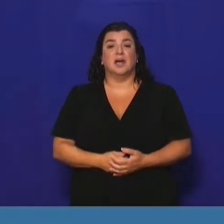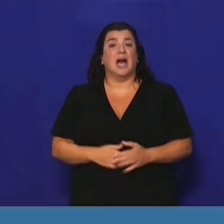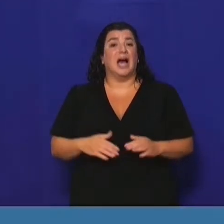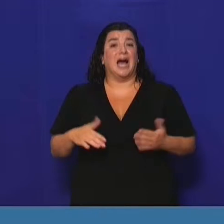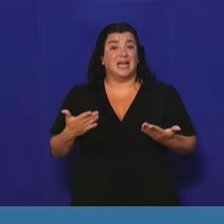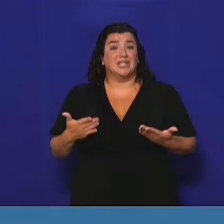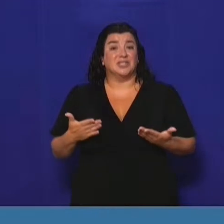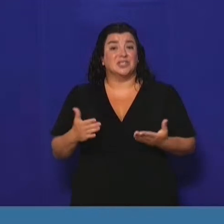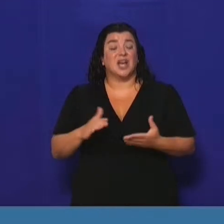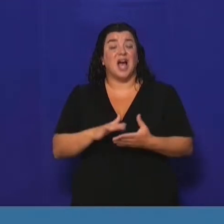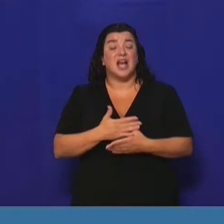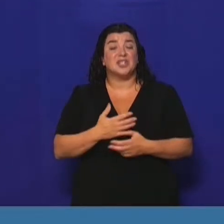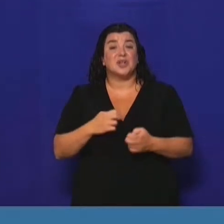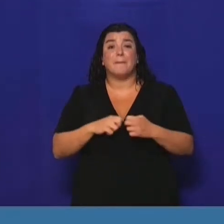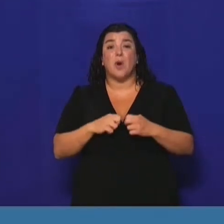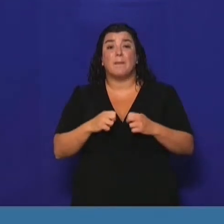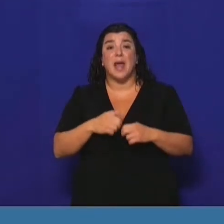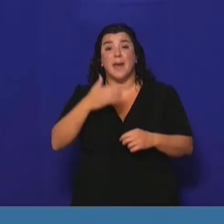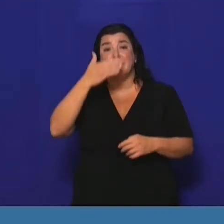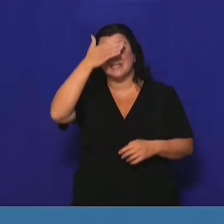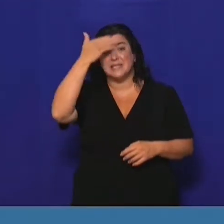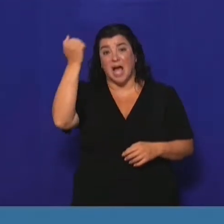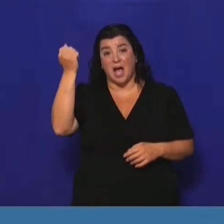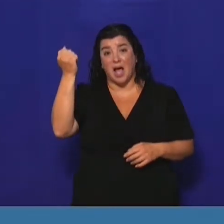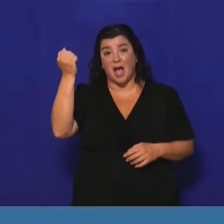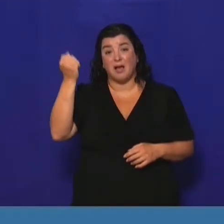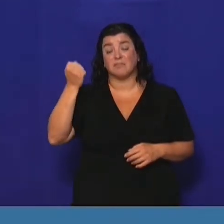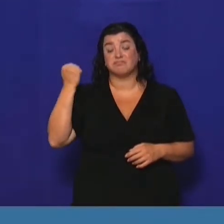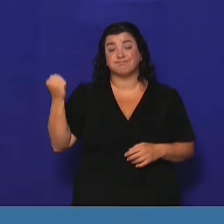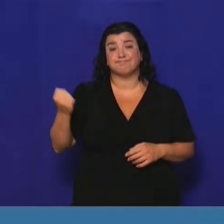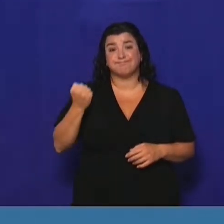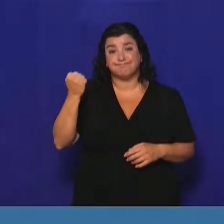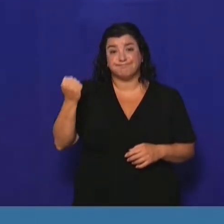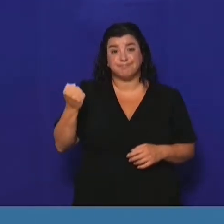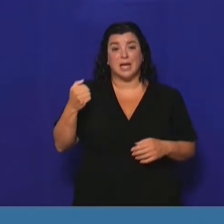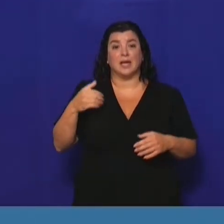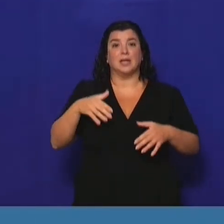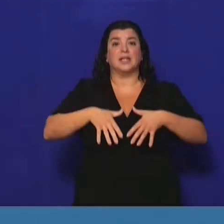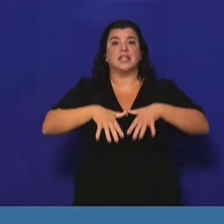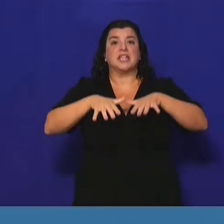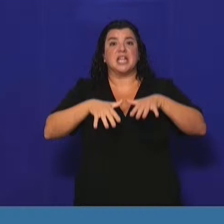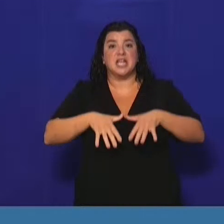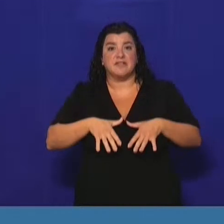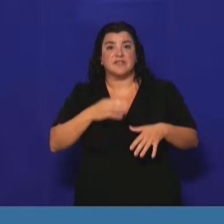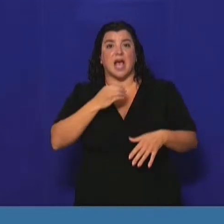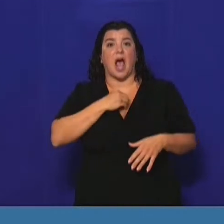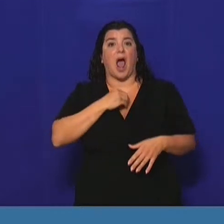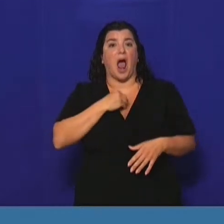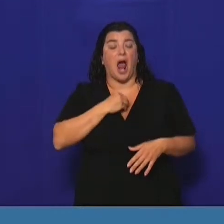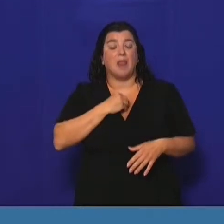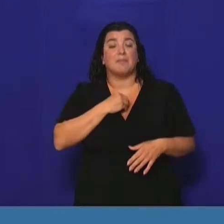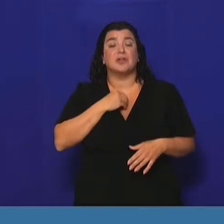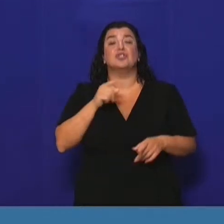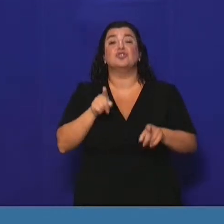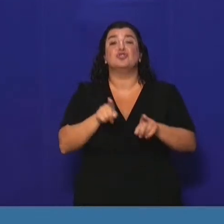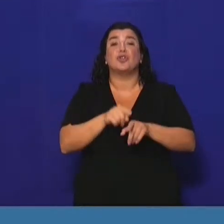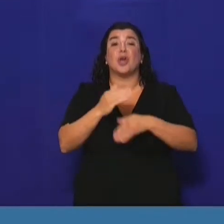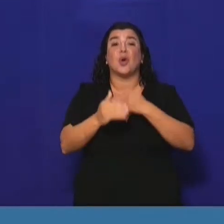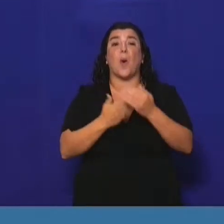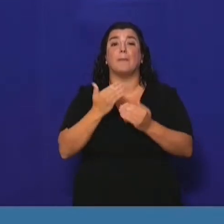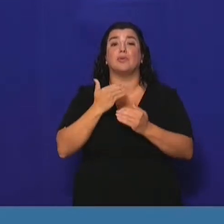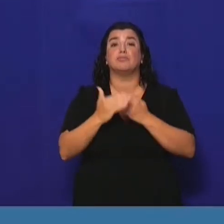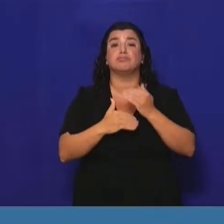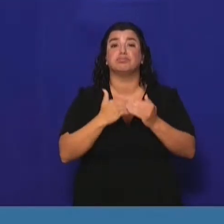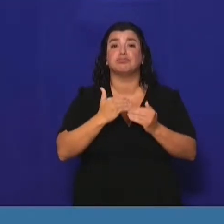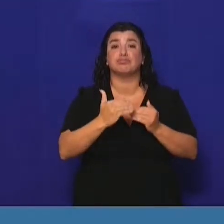il-kondizzjonijiet mediċi l-oħrajn, il-kondizzjonijiet respiratorji, kondizzjonijiet tal-qalb, kondizzjonijiet kollha oħrajn xorta jibqgħu għaddejjin.